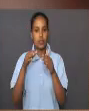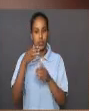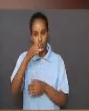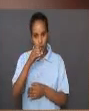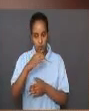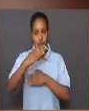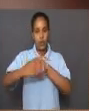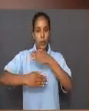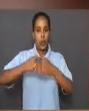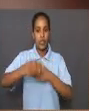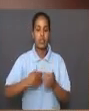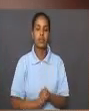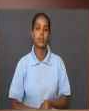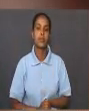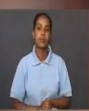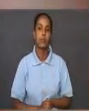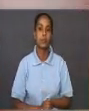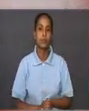solution process.